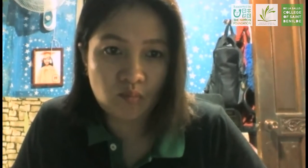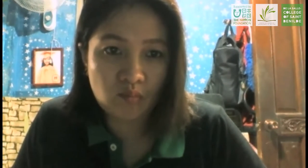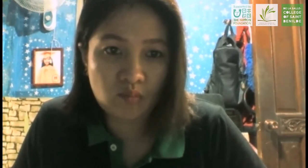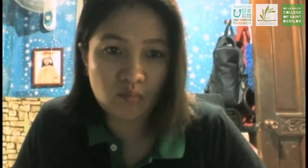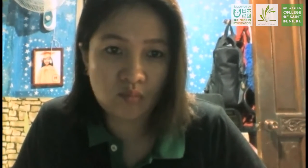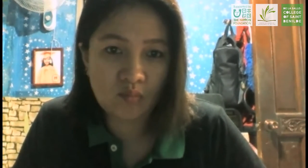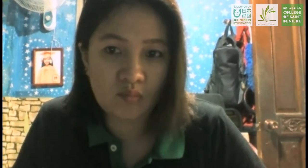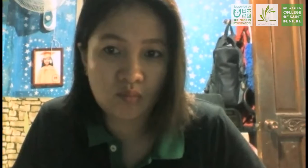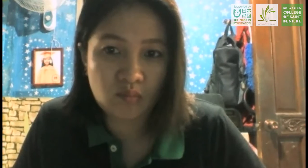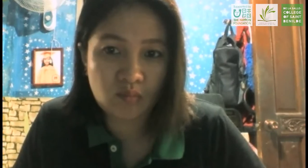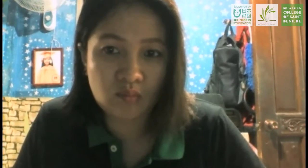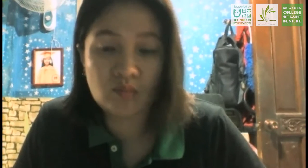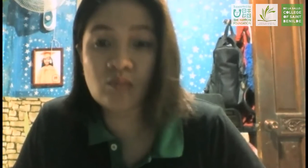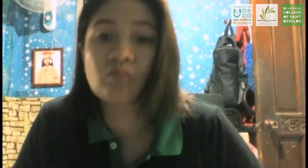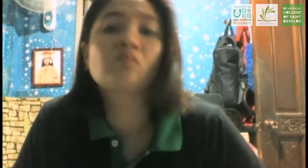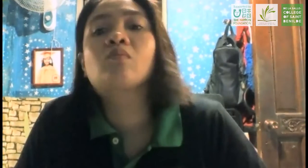So yeah,